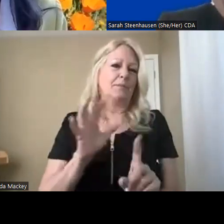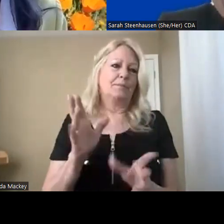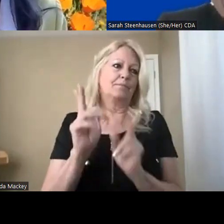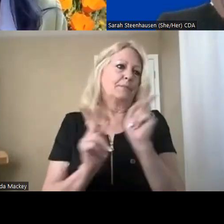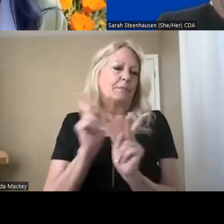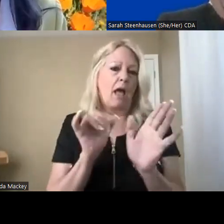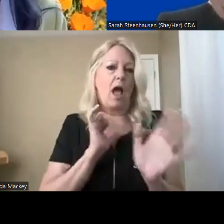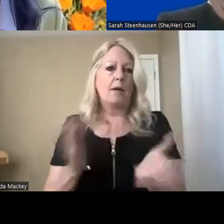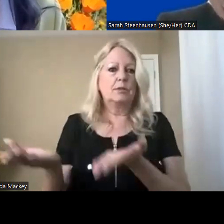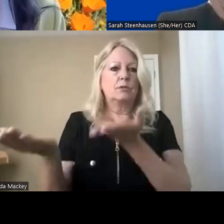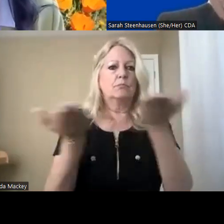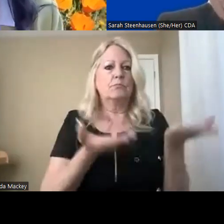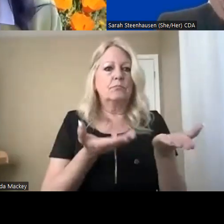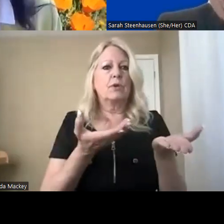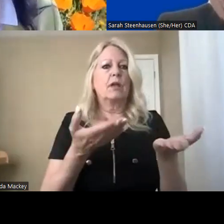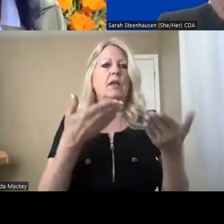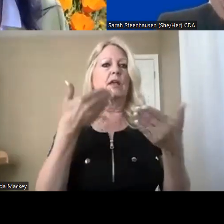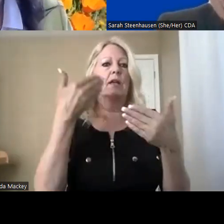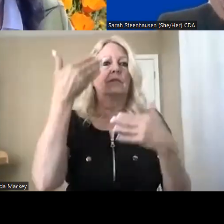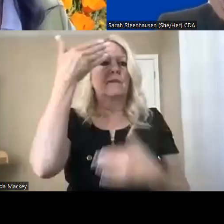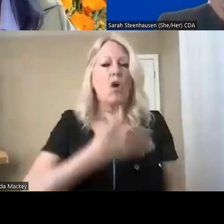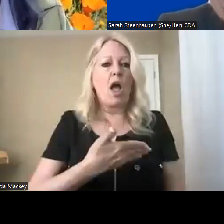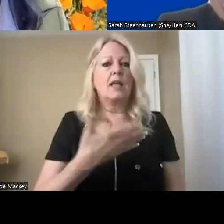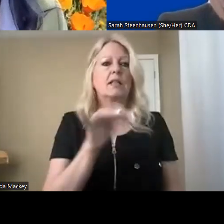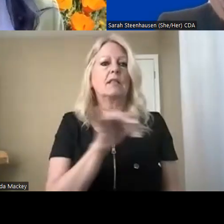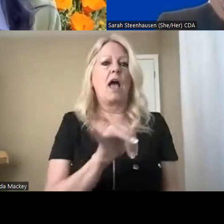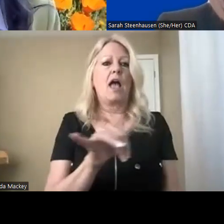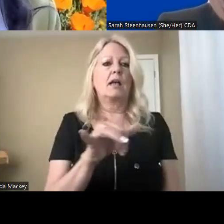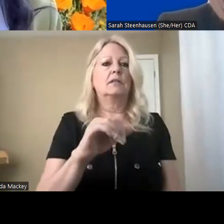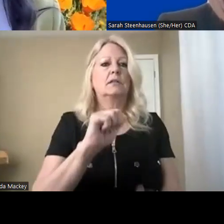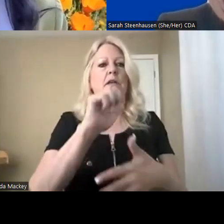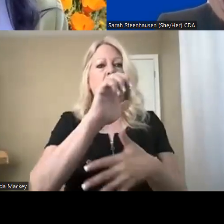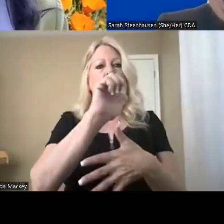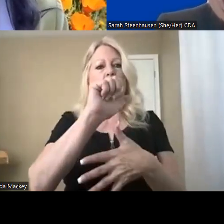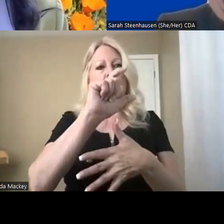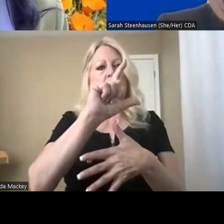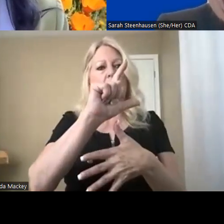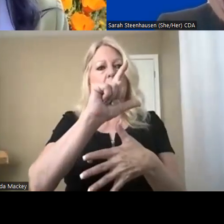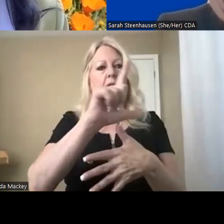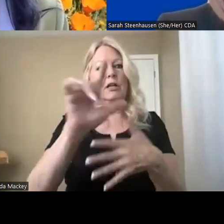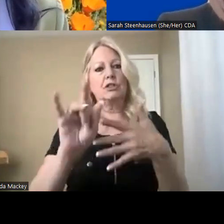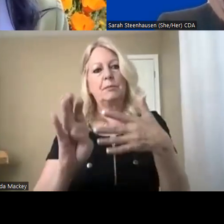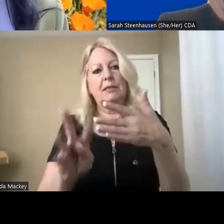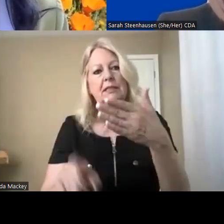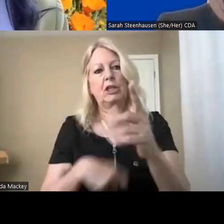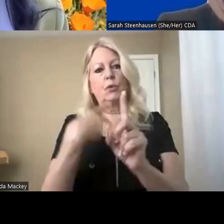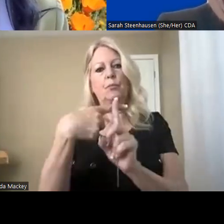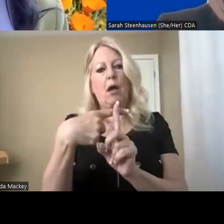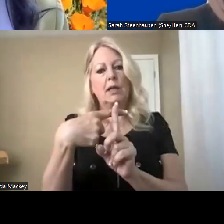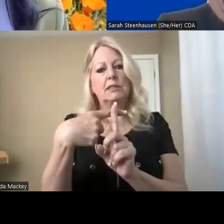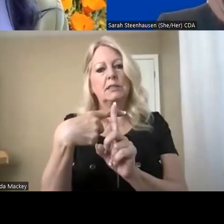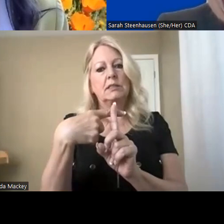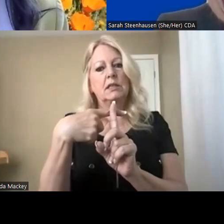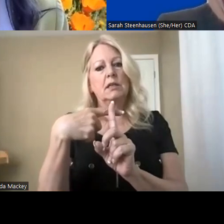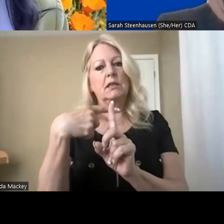the individuals that, you know, Vincent's idea around there are folks on the ground doing this work, so really partnering with them,